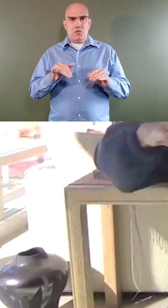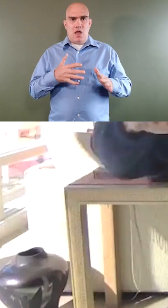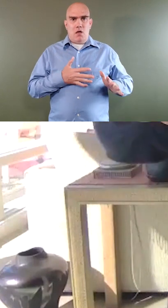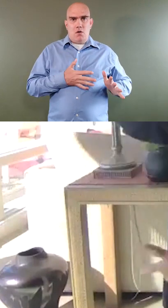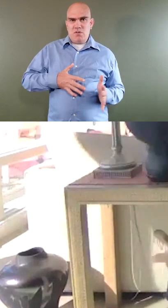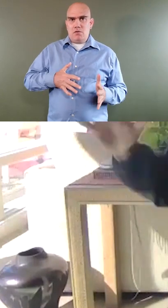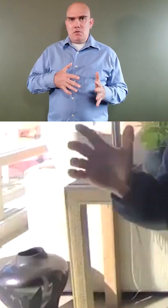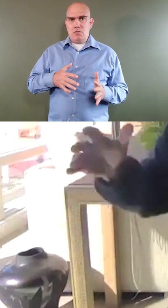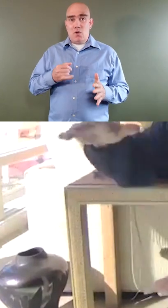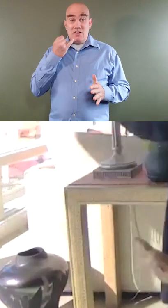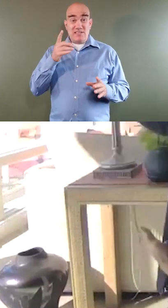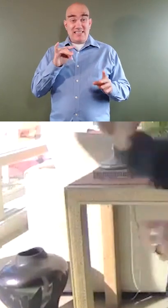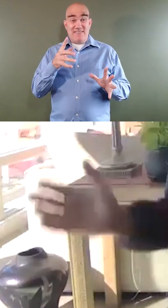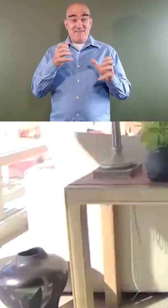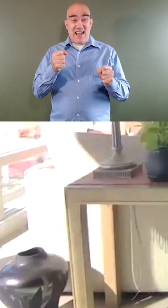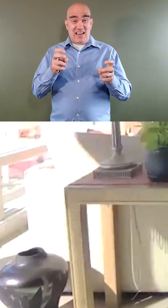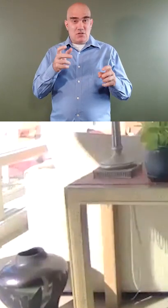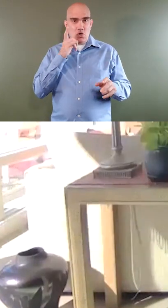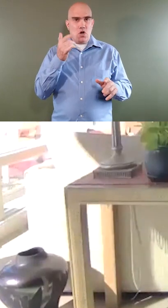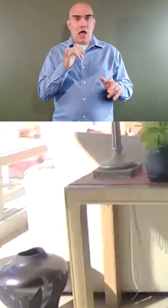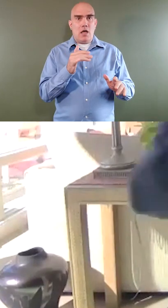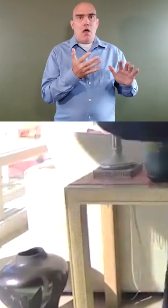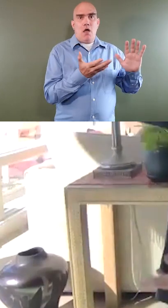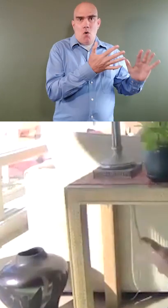So if we did it fast,